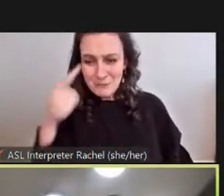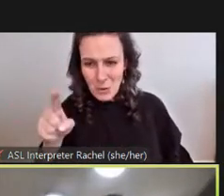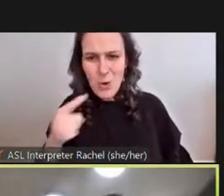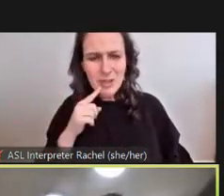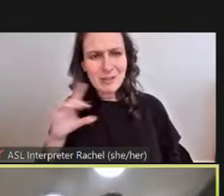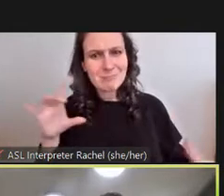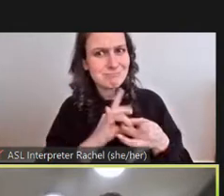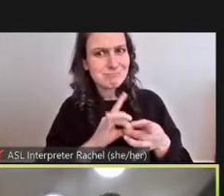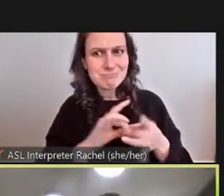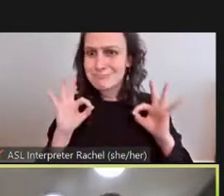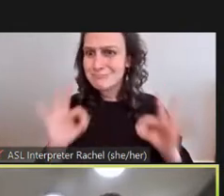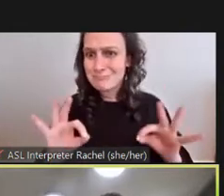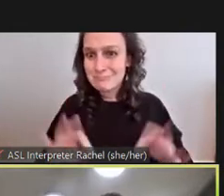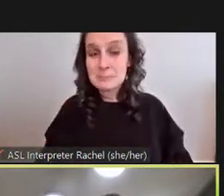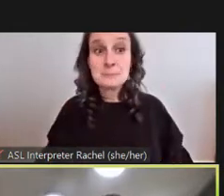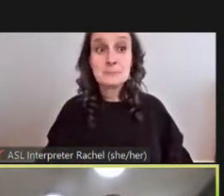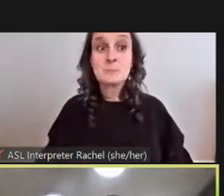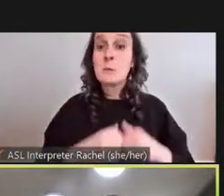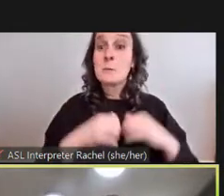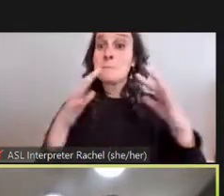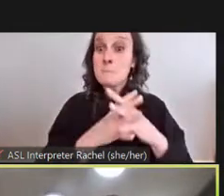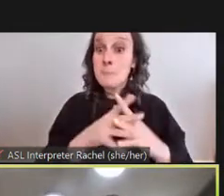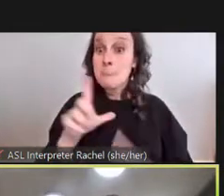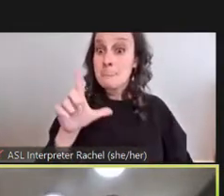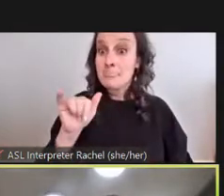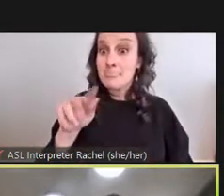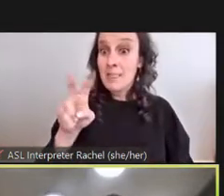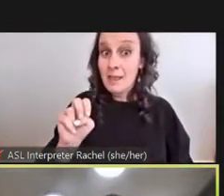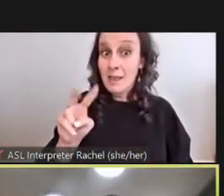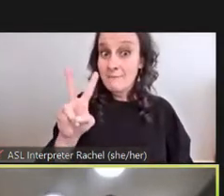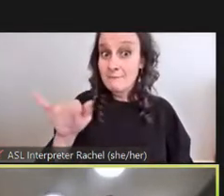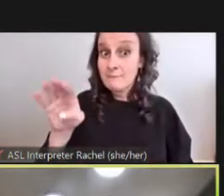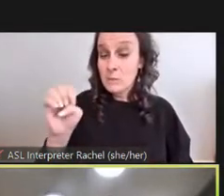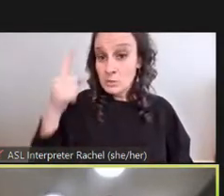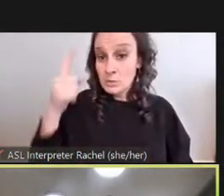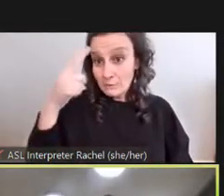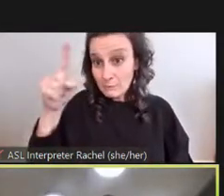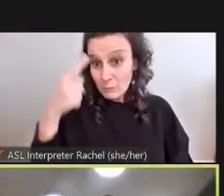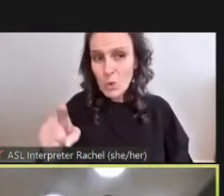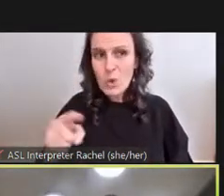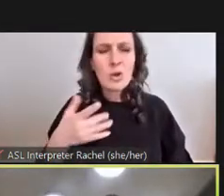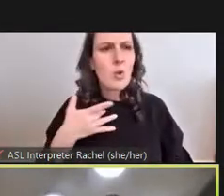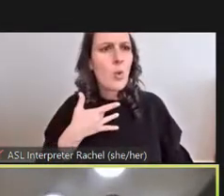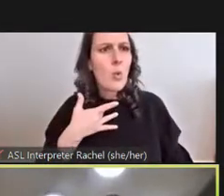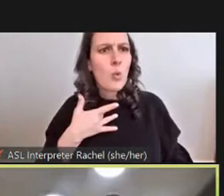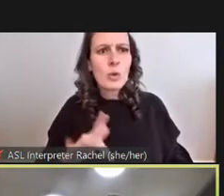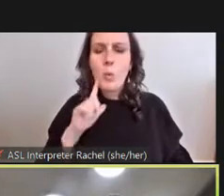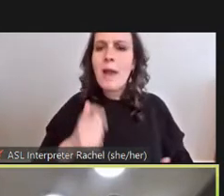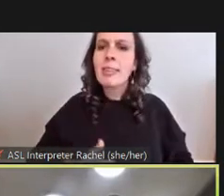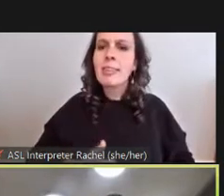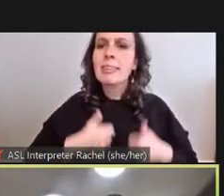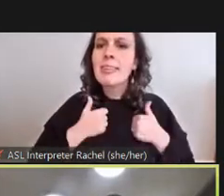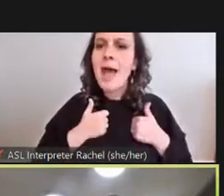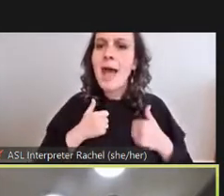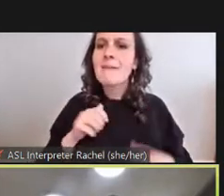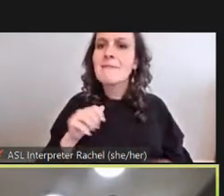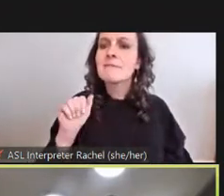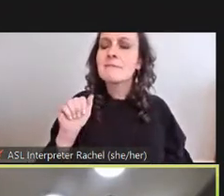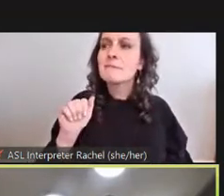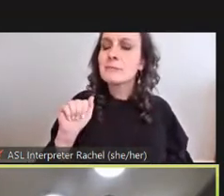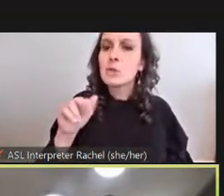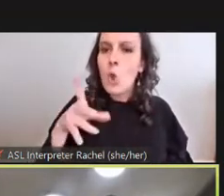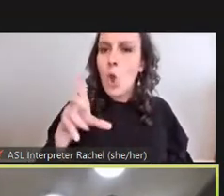When we started Live Voice, the guiding idea was to democratize live audio transmission, making